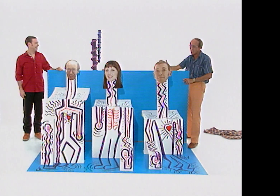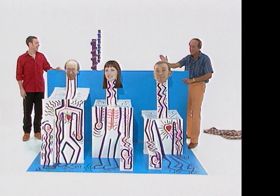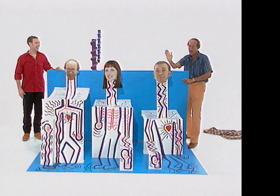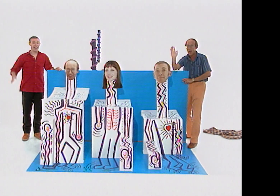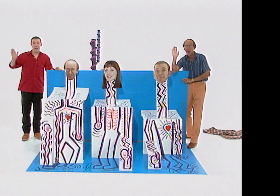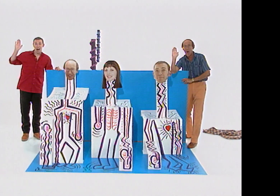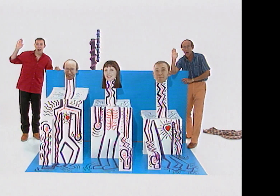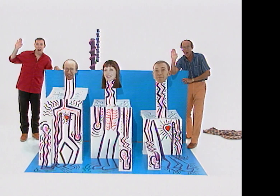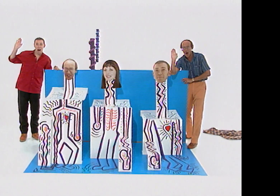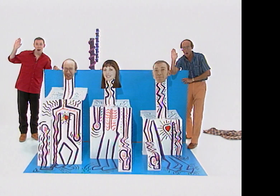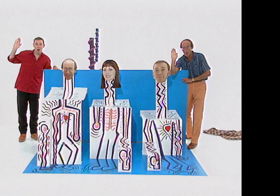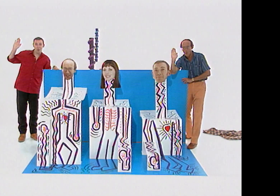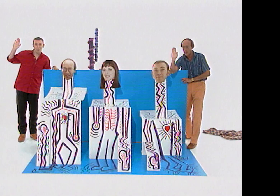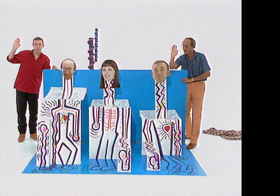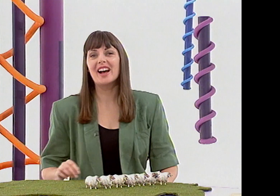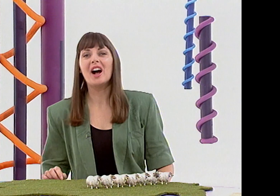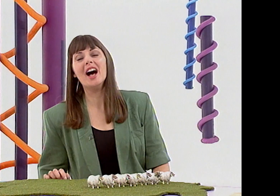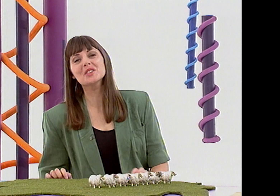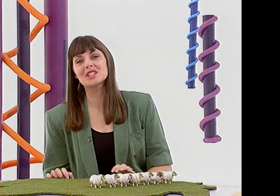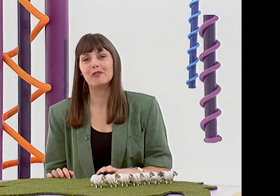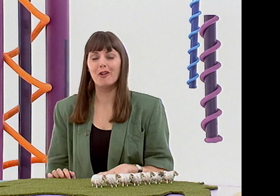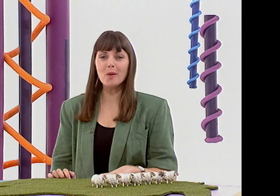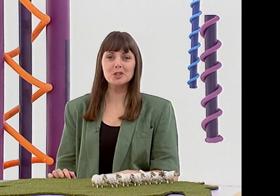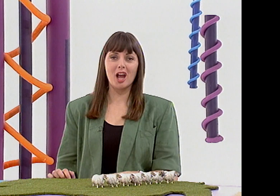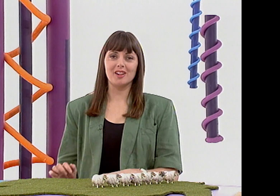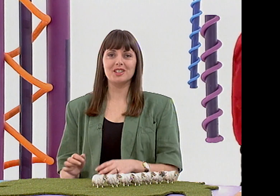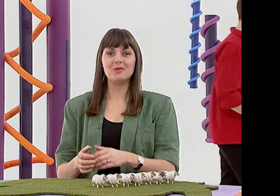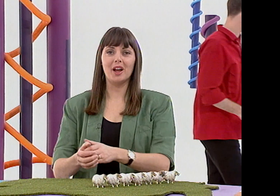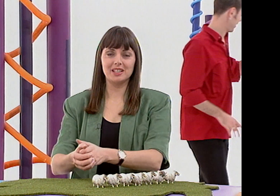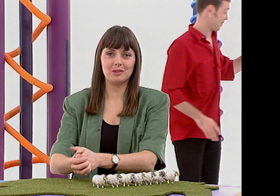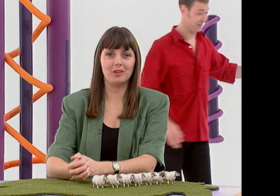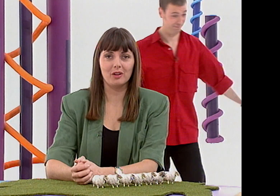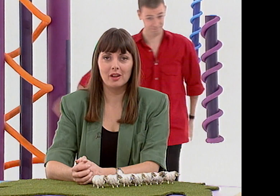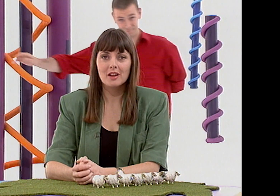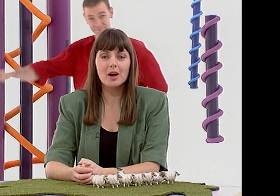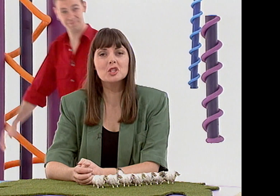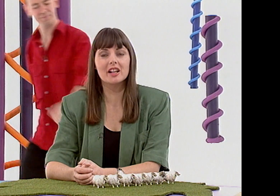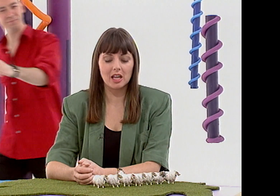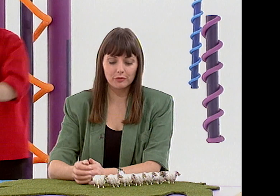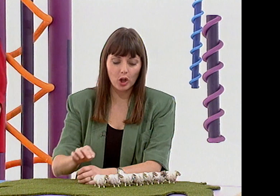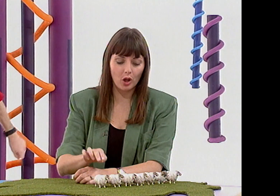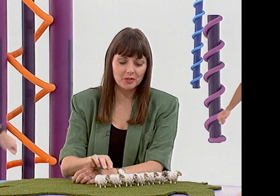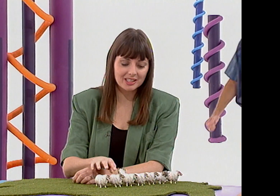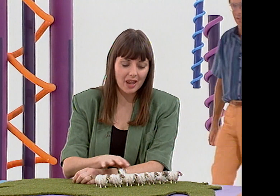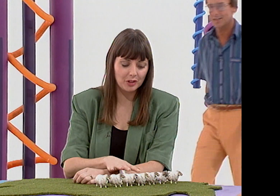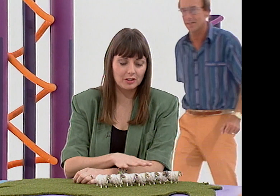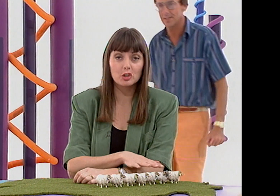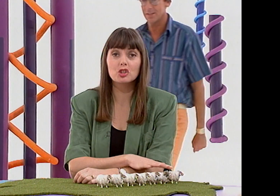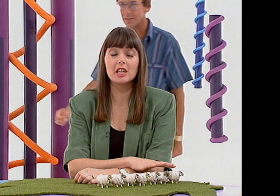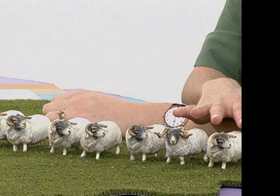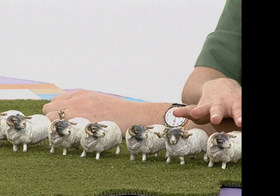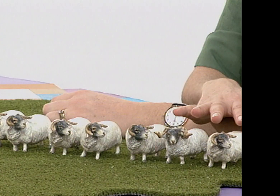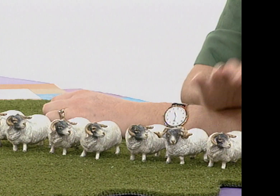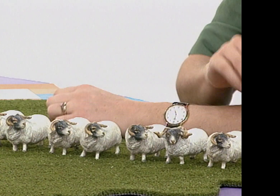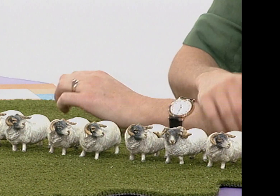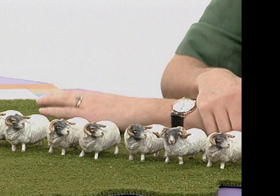say... How? Now, how did Farmer Giles divide his flock? Farmer Giles had a flock of seven sheep,